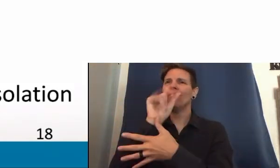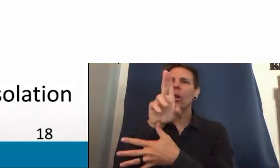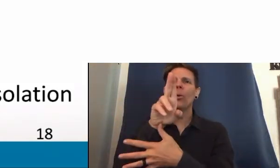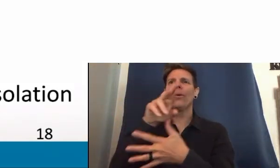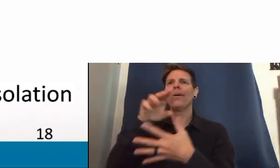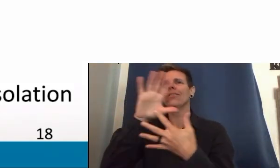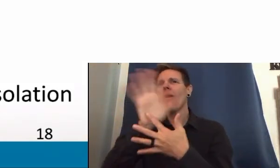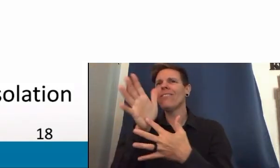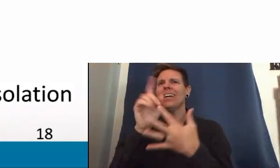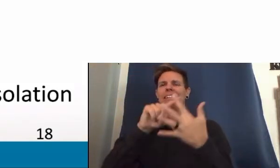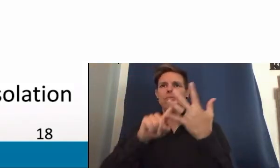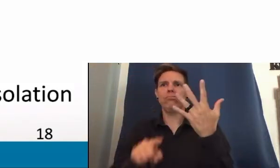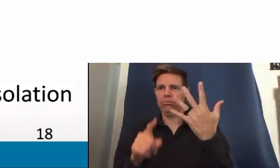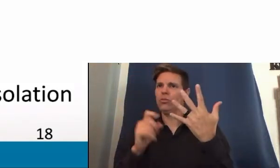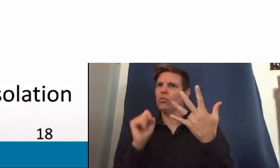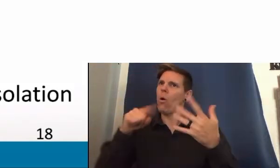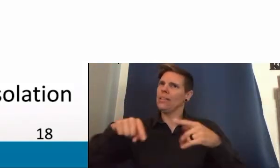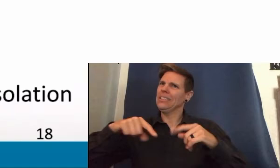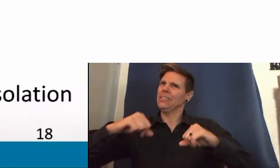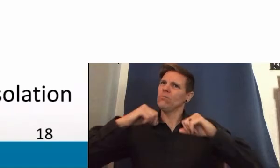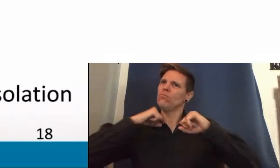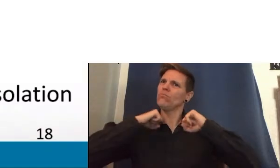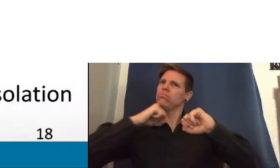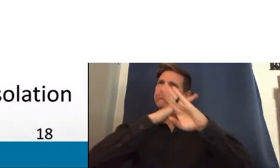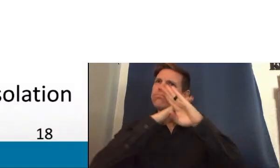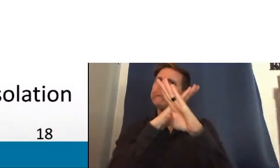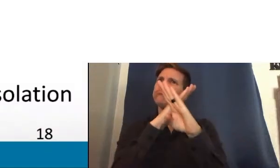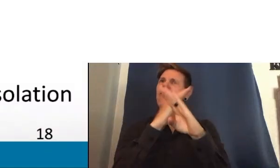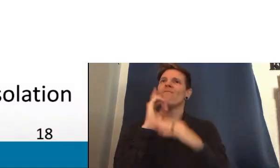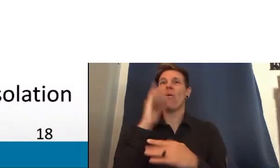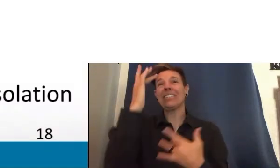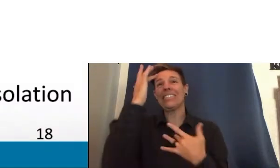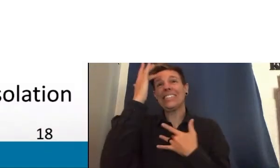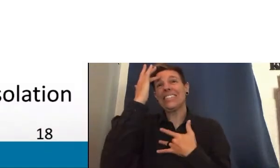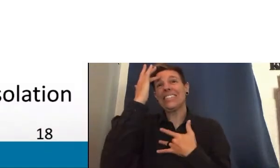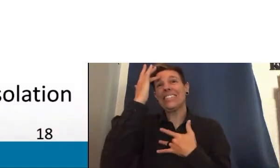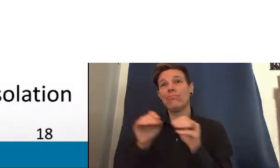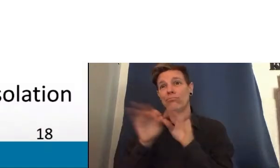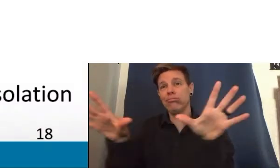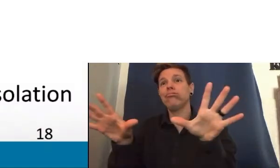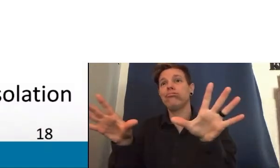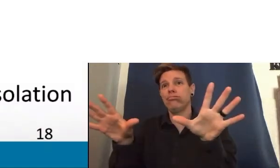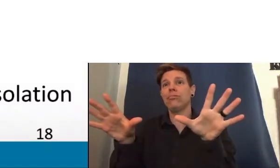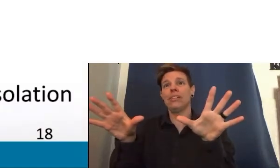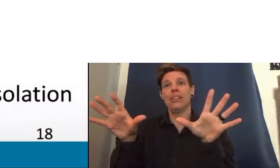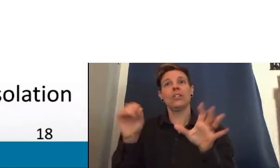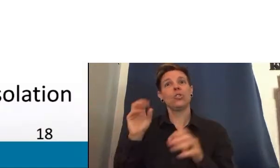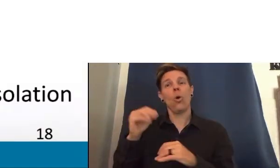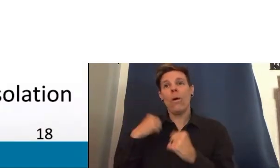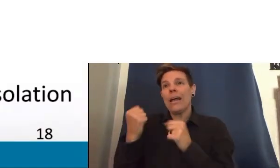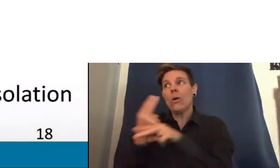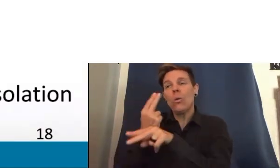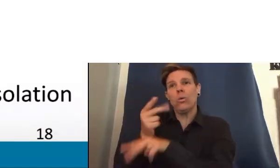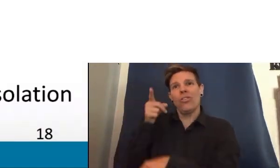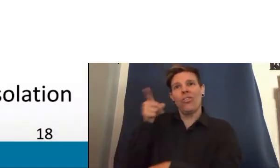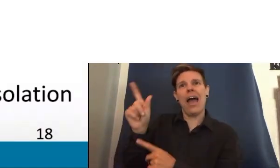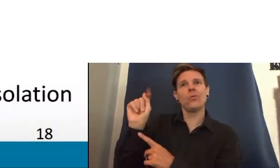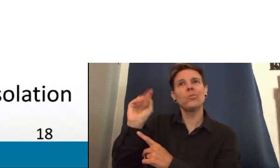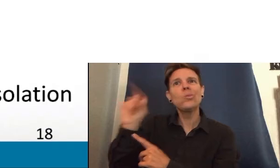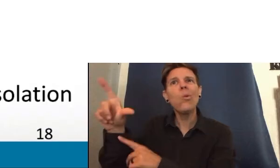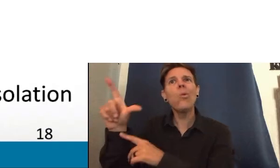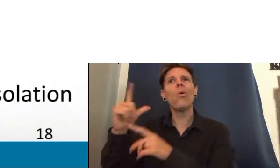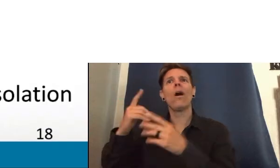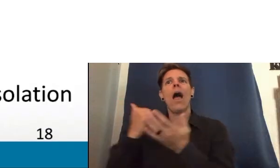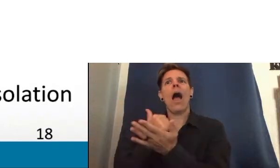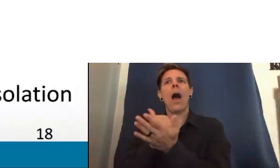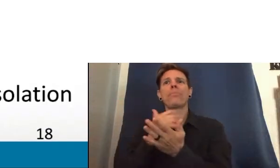infectious disease. There are multiple tools that we might use. And in respiratory viruses, they are staying